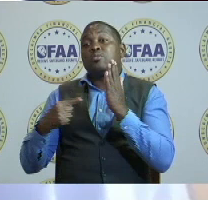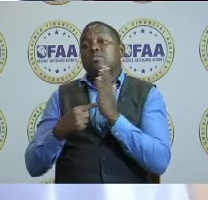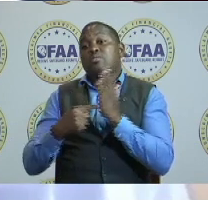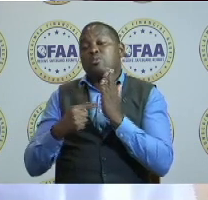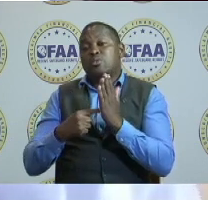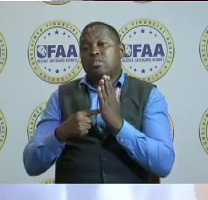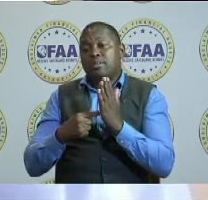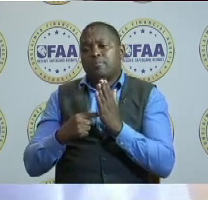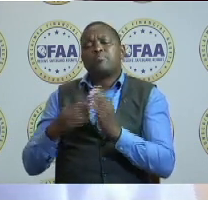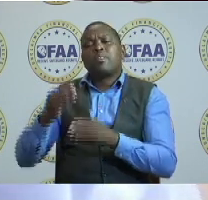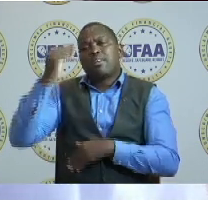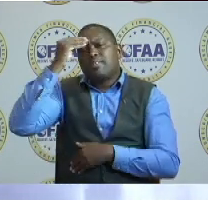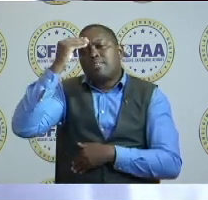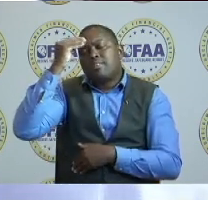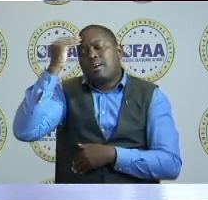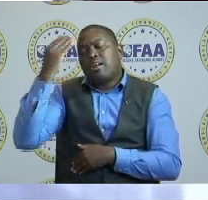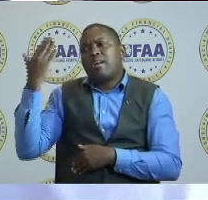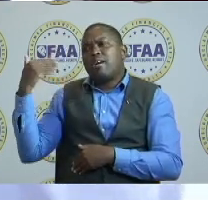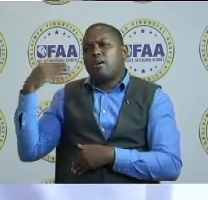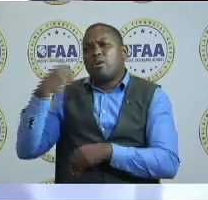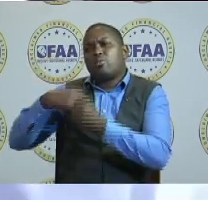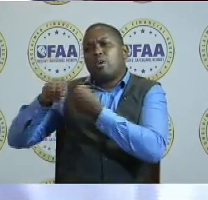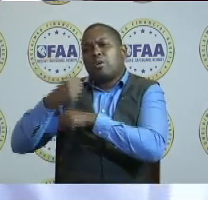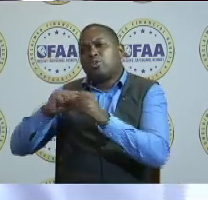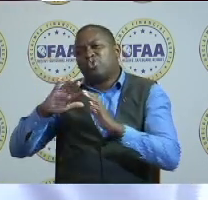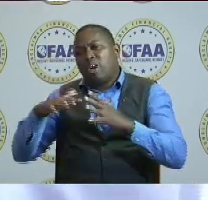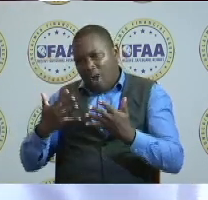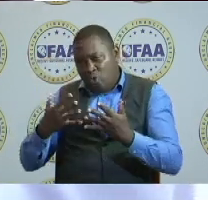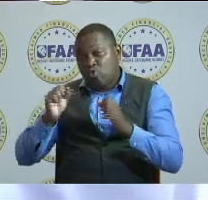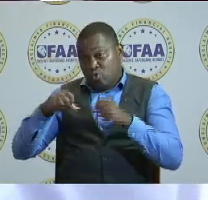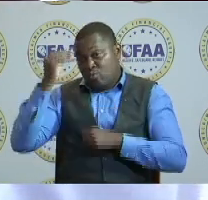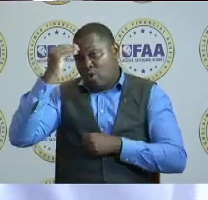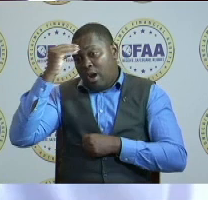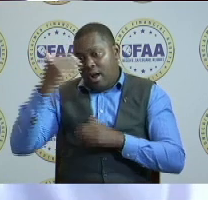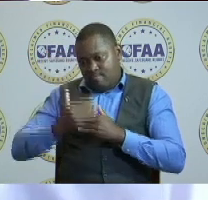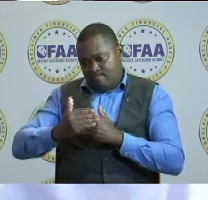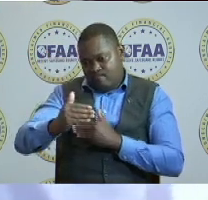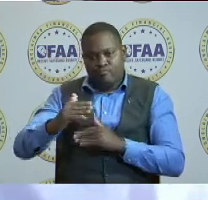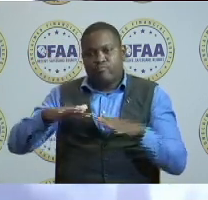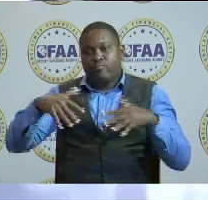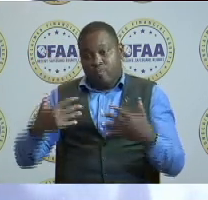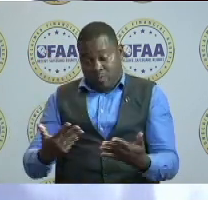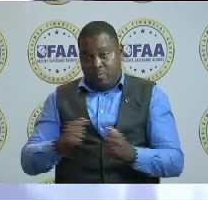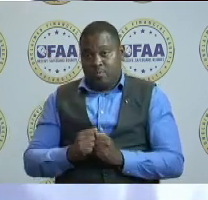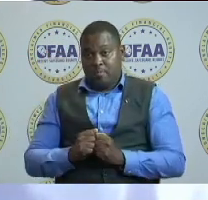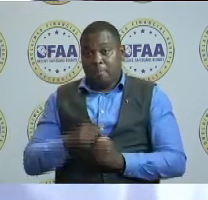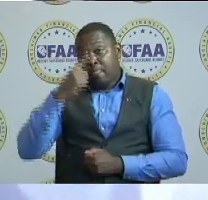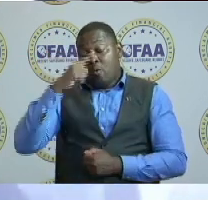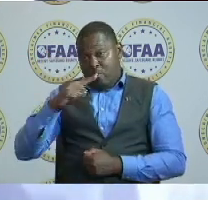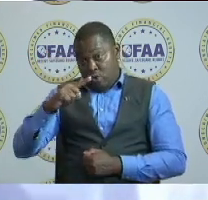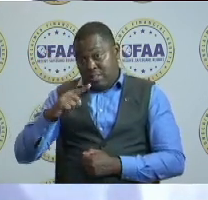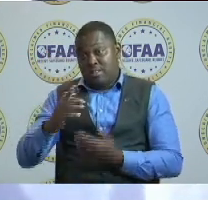and looking for ways in which we can be ahead of the pack. And lastly, the policy provides for number